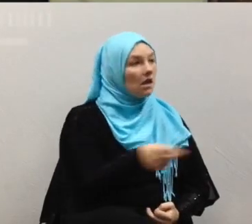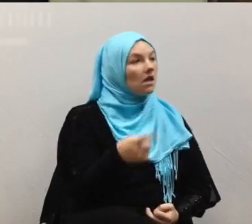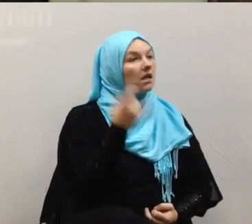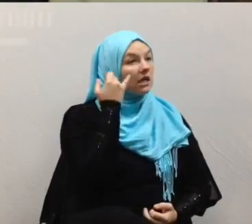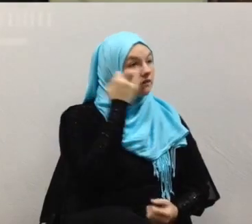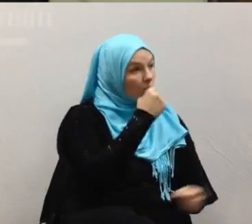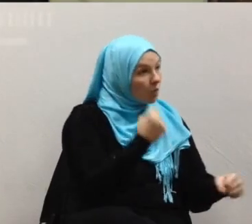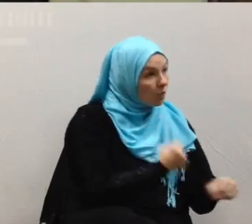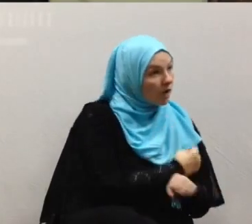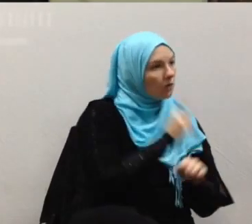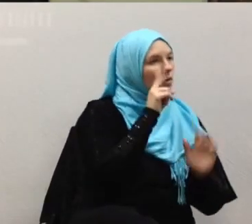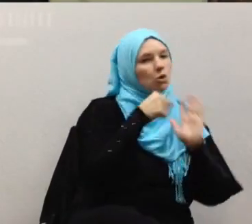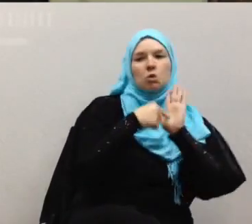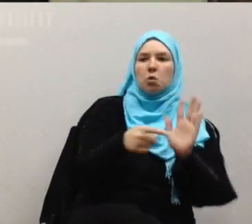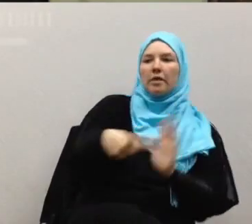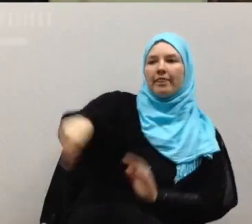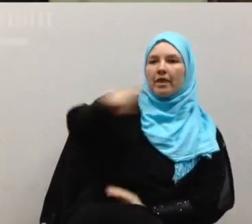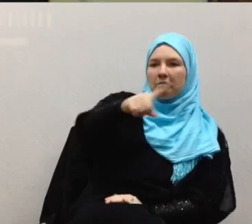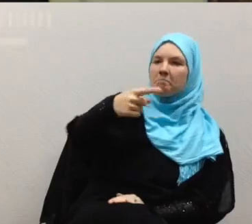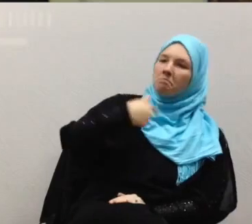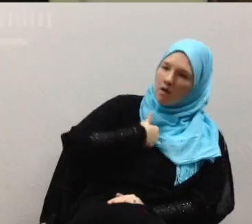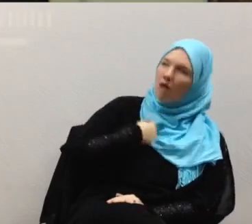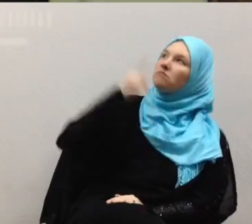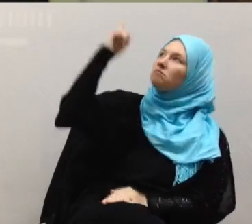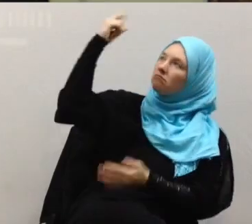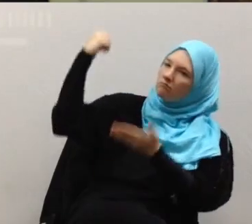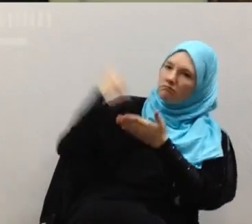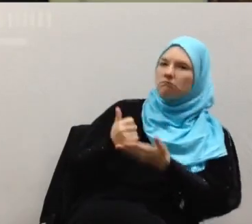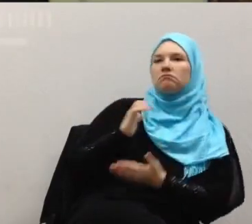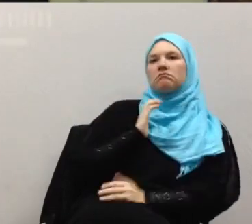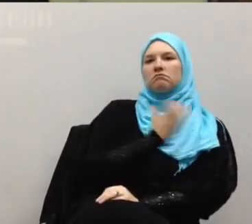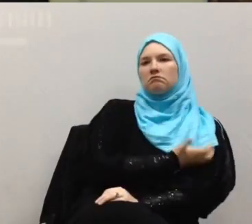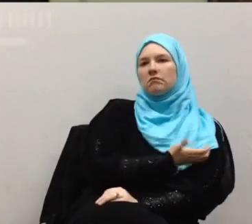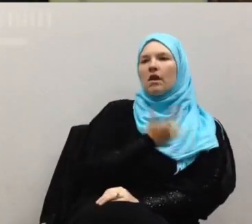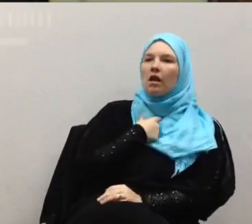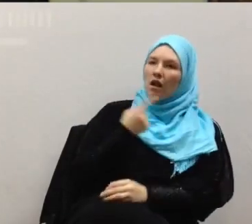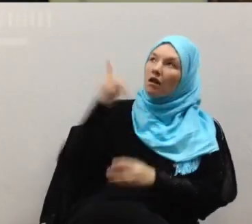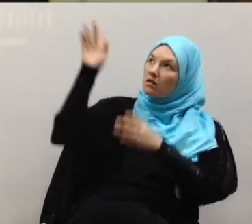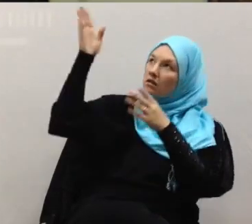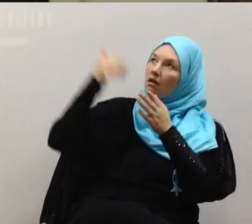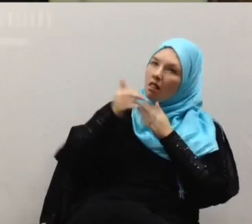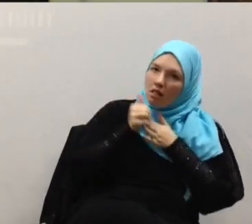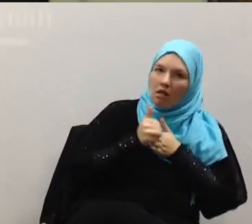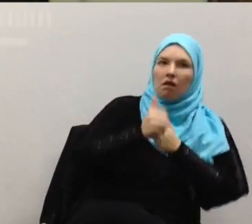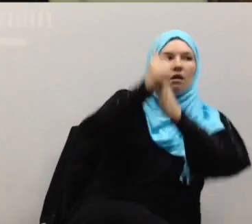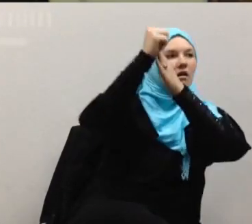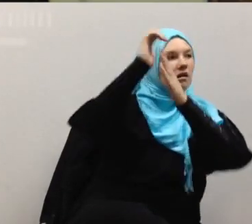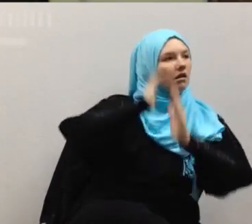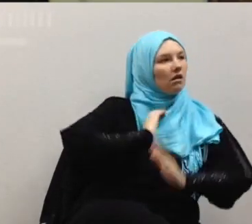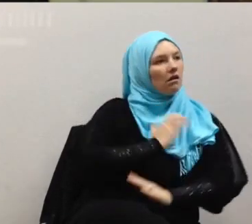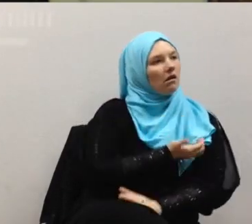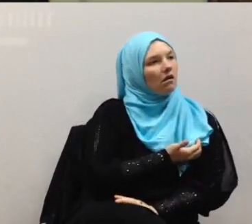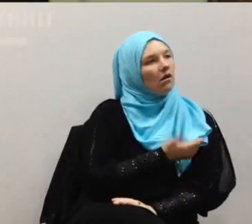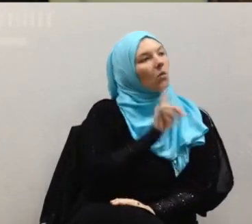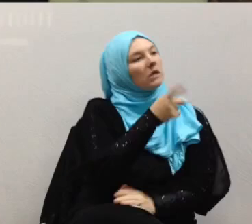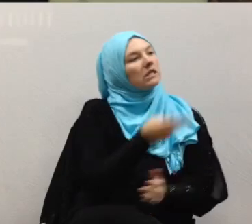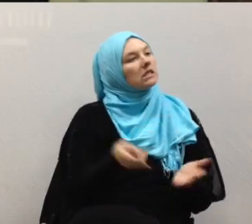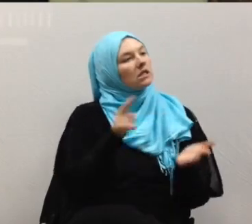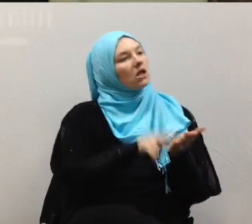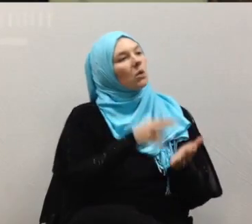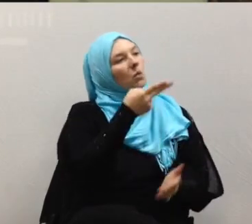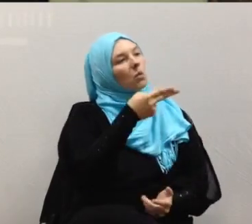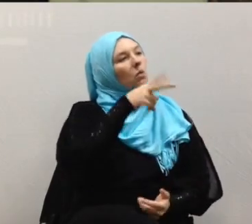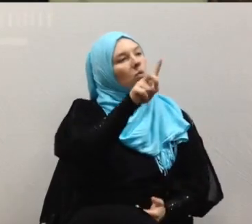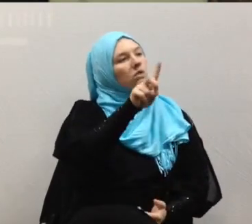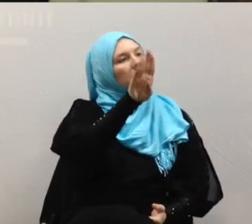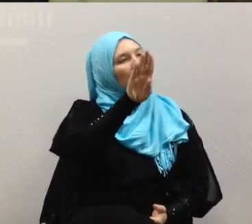directed the Prophet sallallahu alaihi wasallam to sign the Treaty of Hudaybiyah, which was not fair, as we mentioned, to the